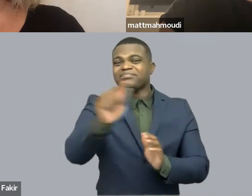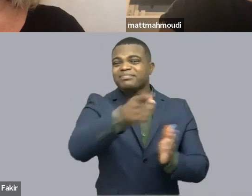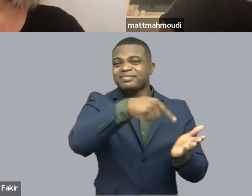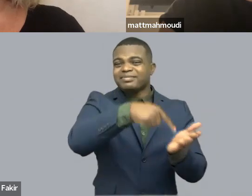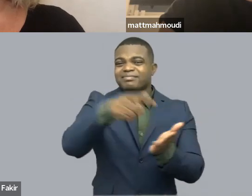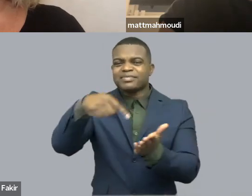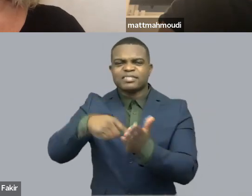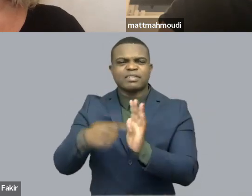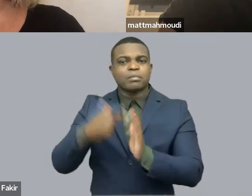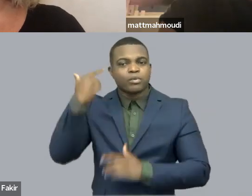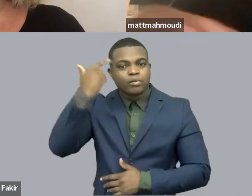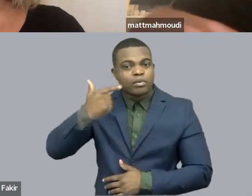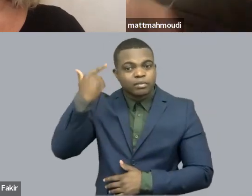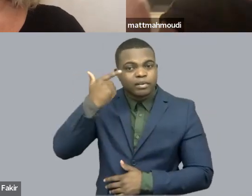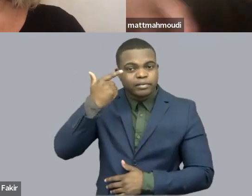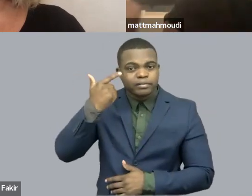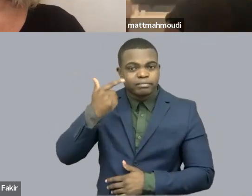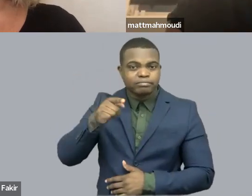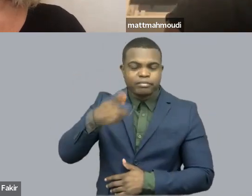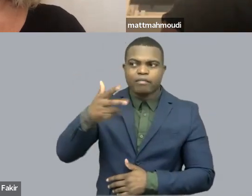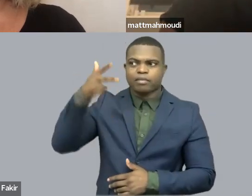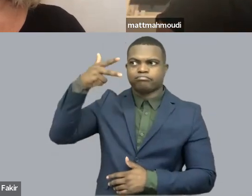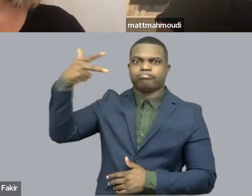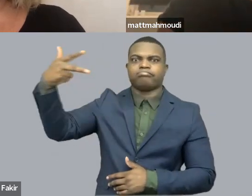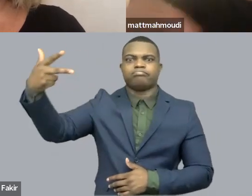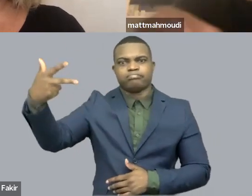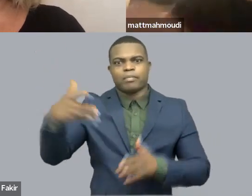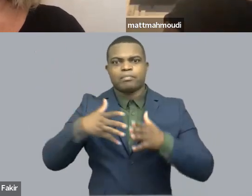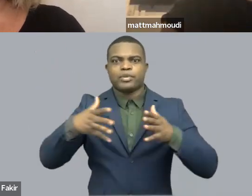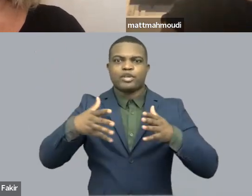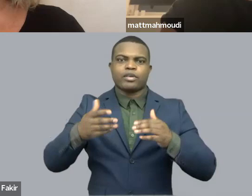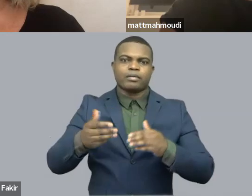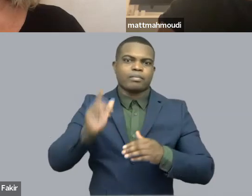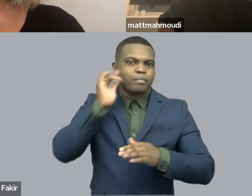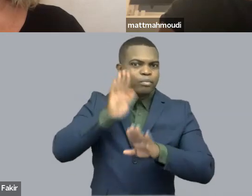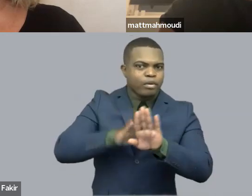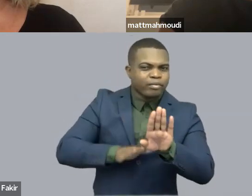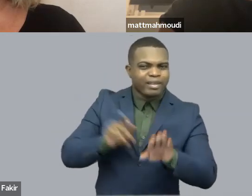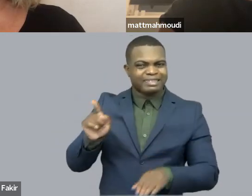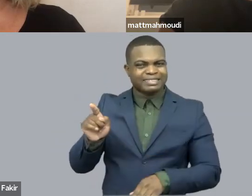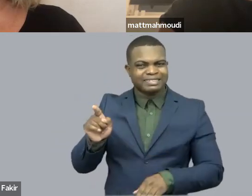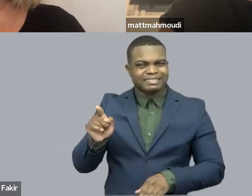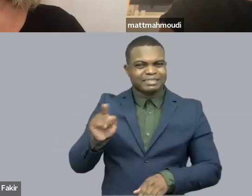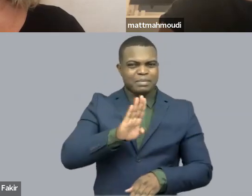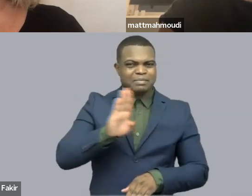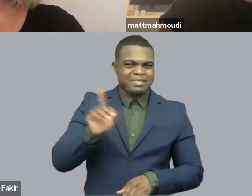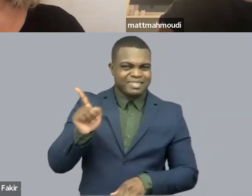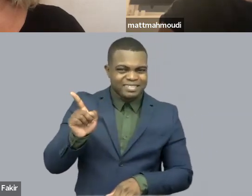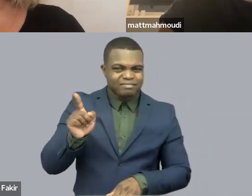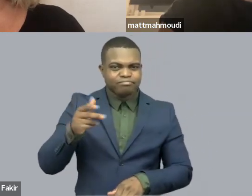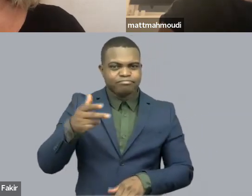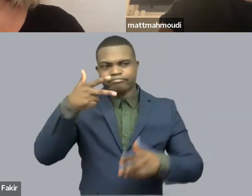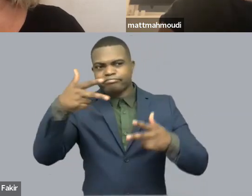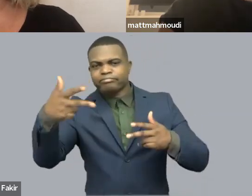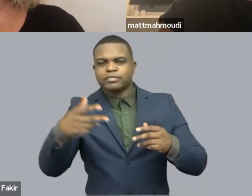control tower, which looks to connect thousands, upwards of 200,000 cameras across the whole state for use with real-time